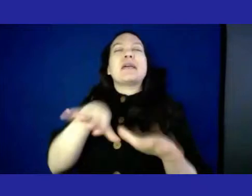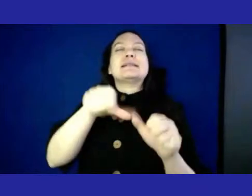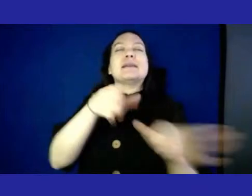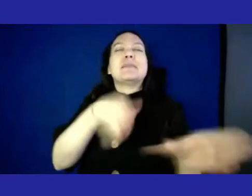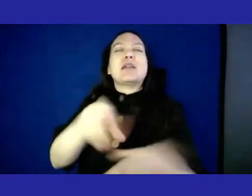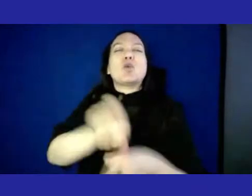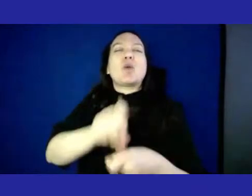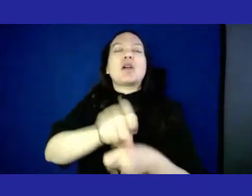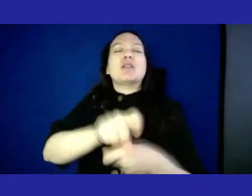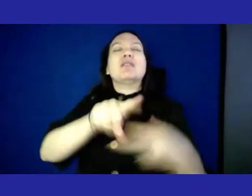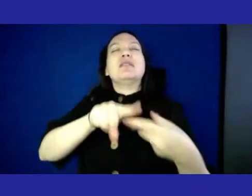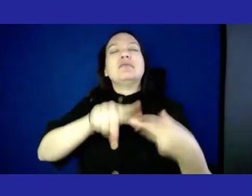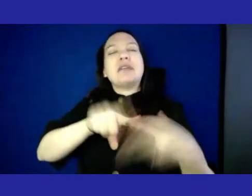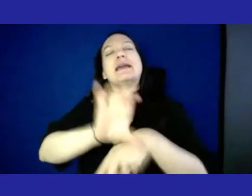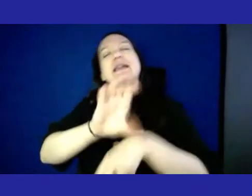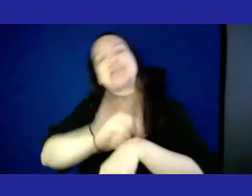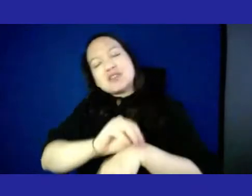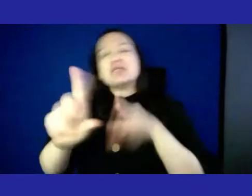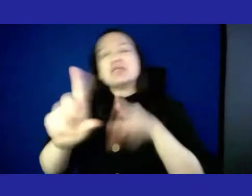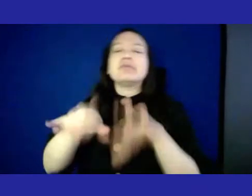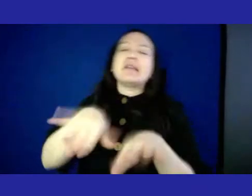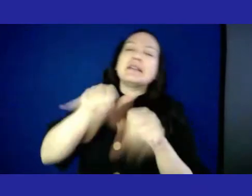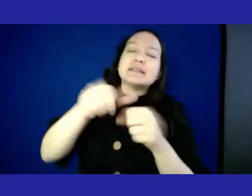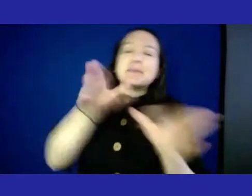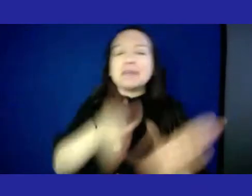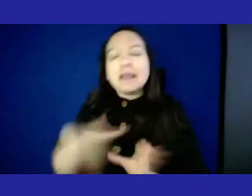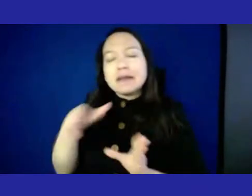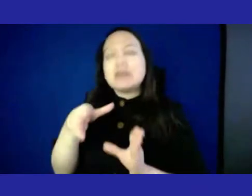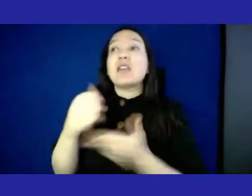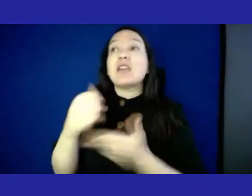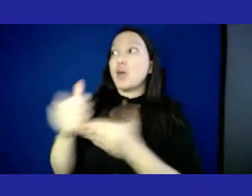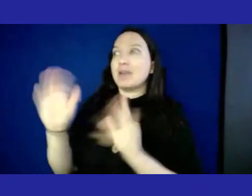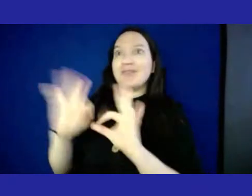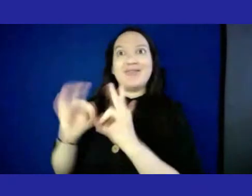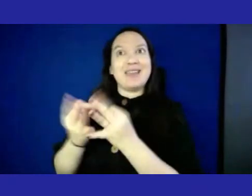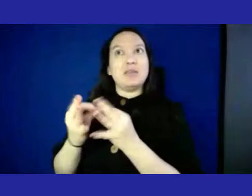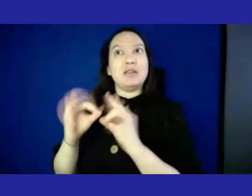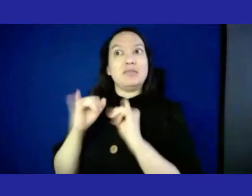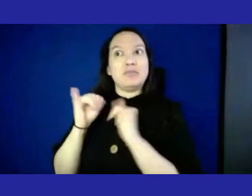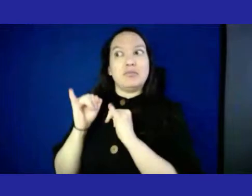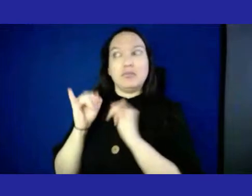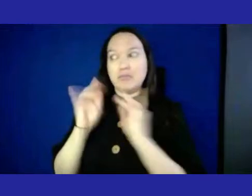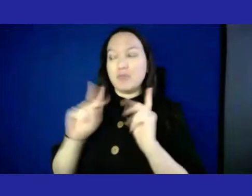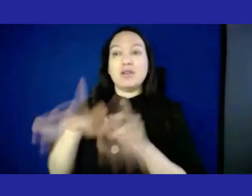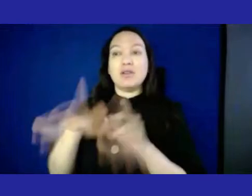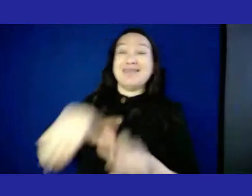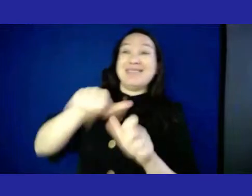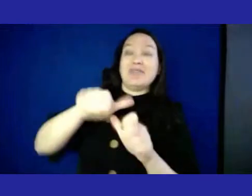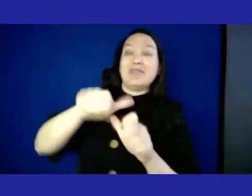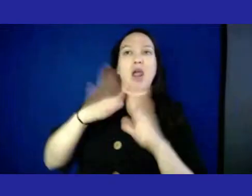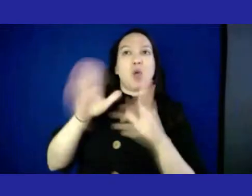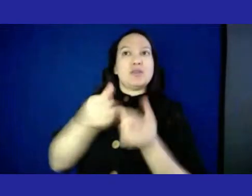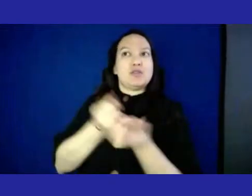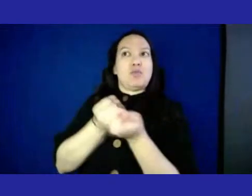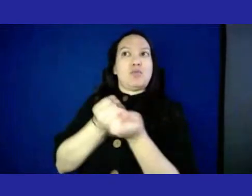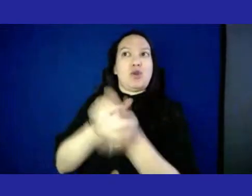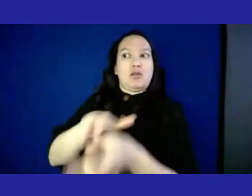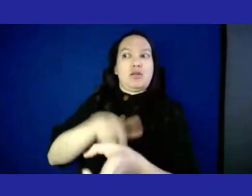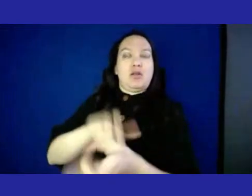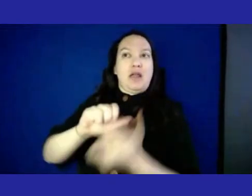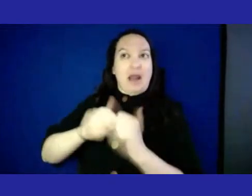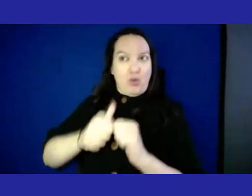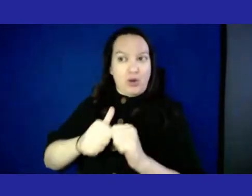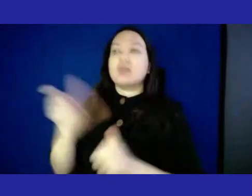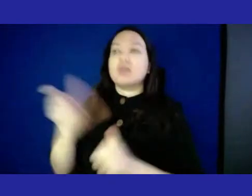Case management, exit planning, helping families, individuals plan their exit from our housing support. And so they won't be the ones,